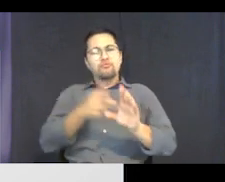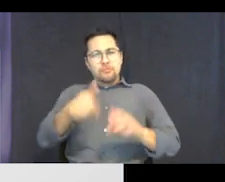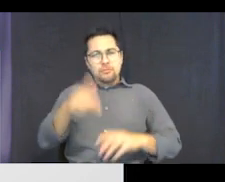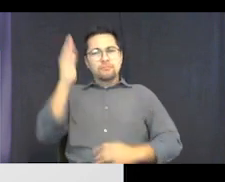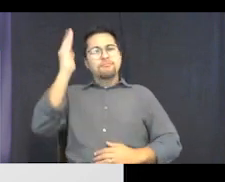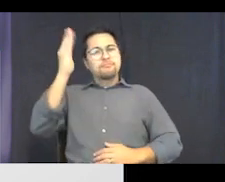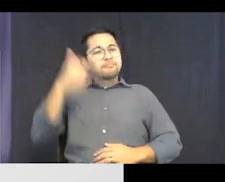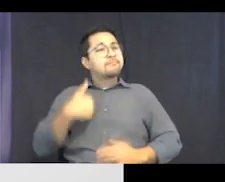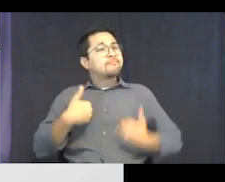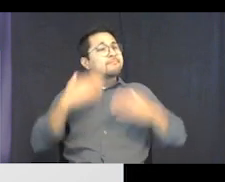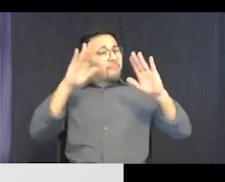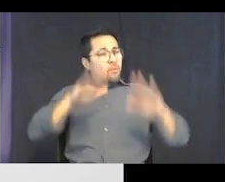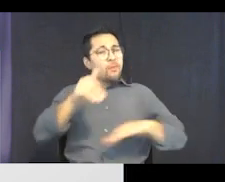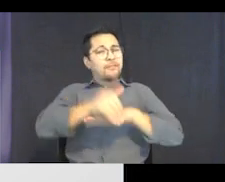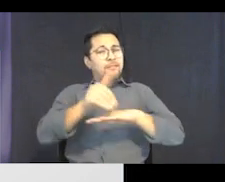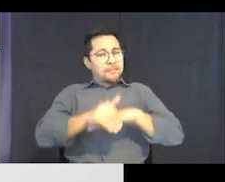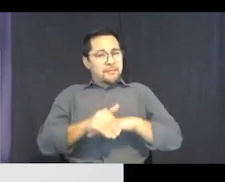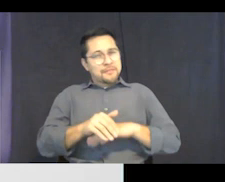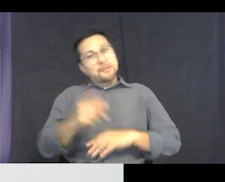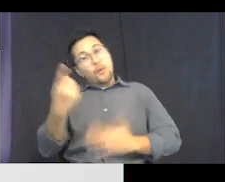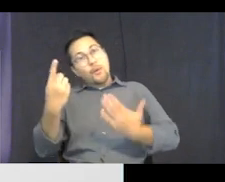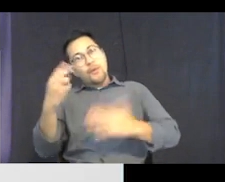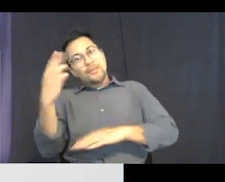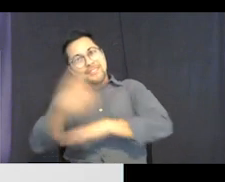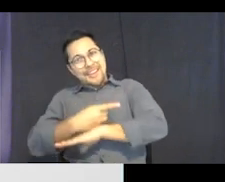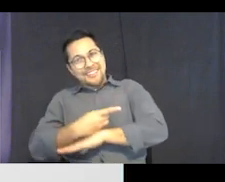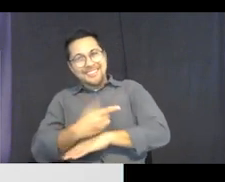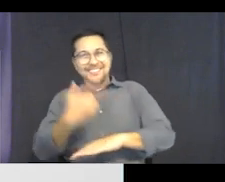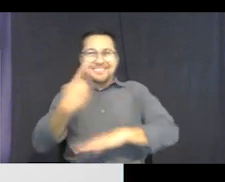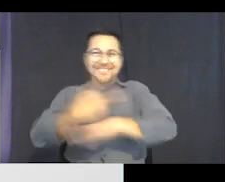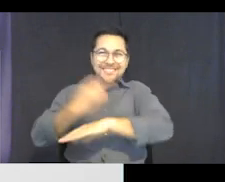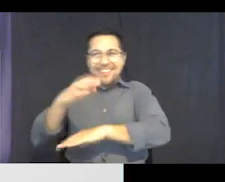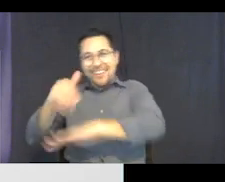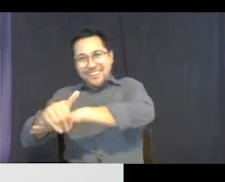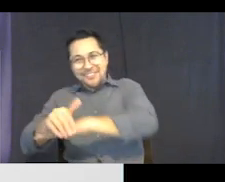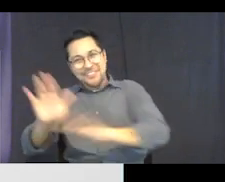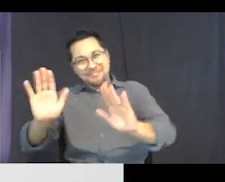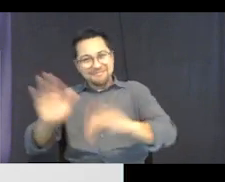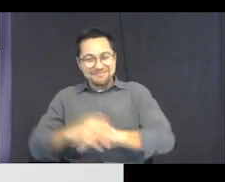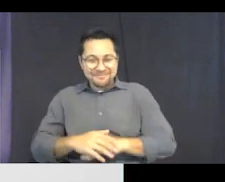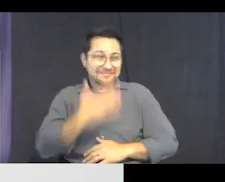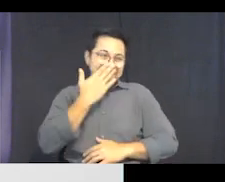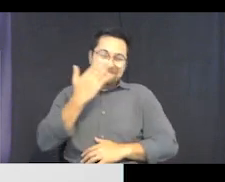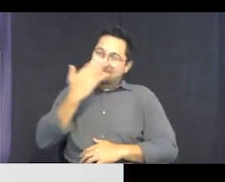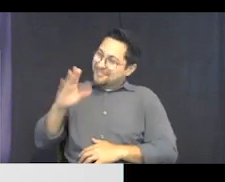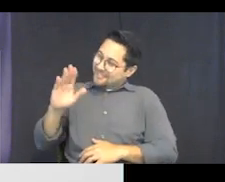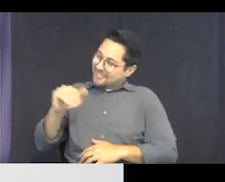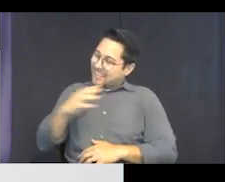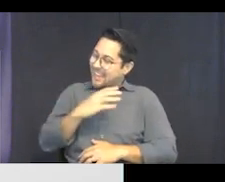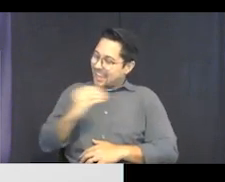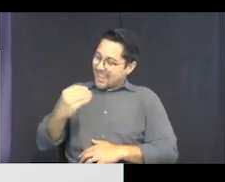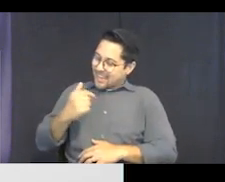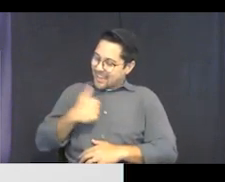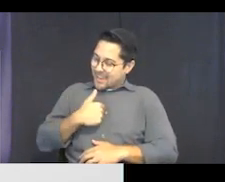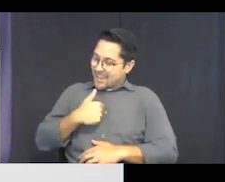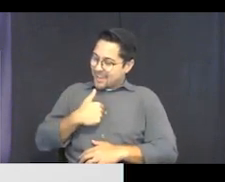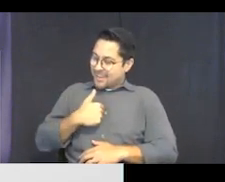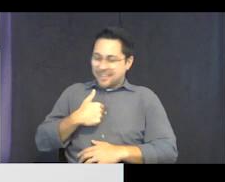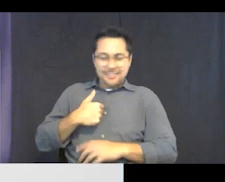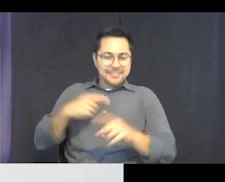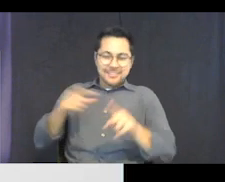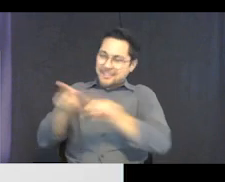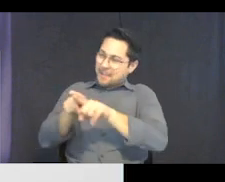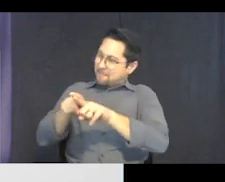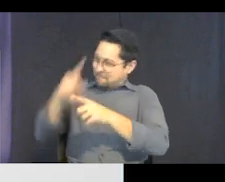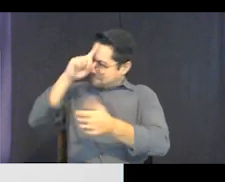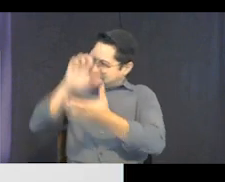webinar. Have a wonderful evening or day or evening. Thank you. And I echo that